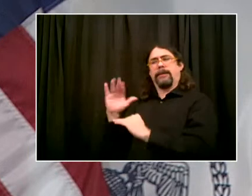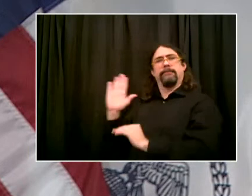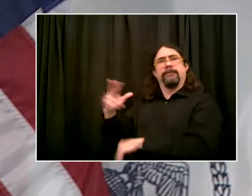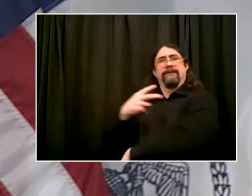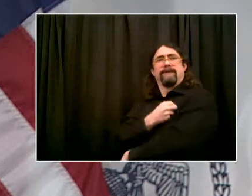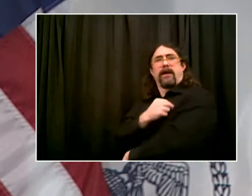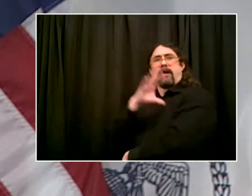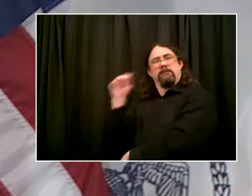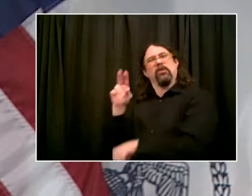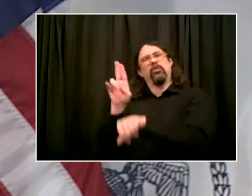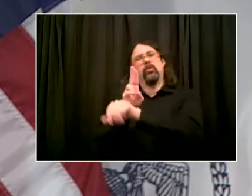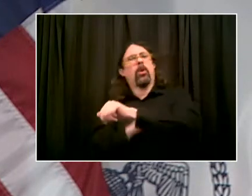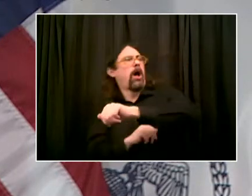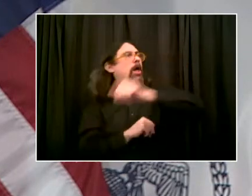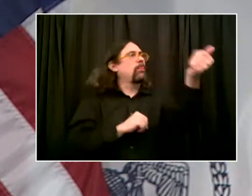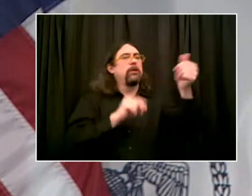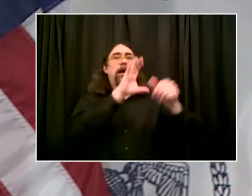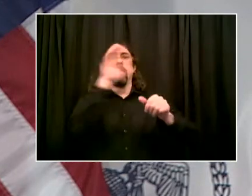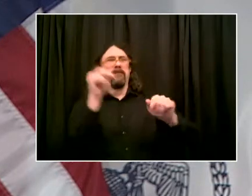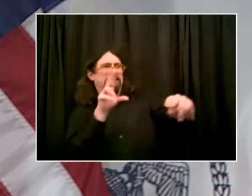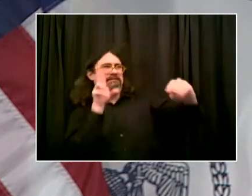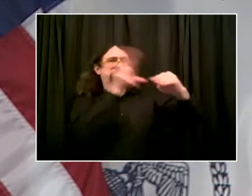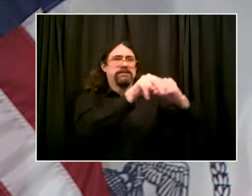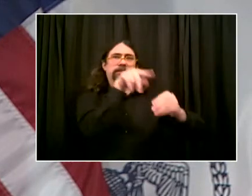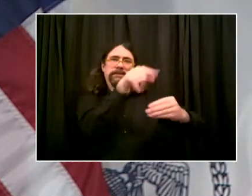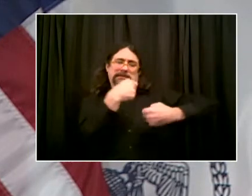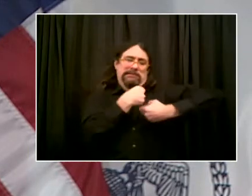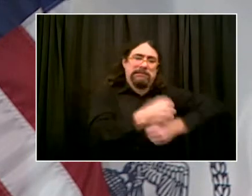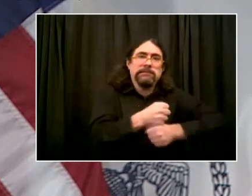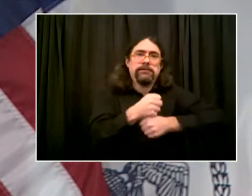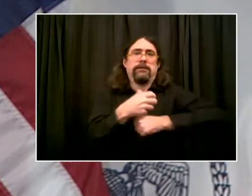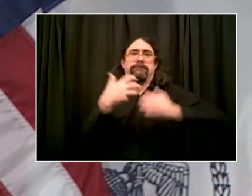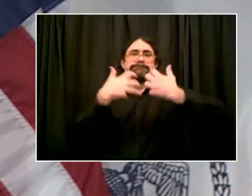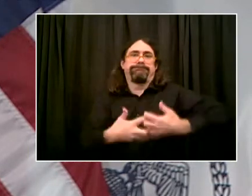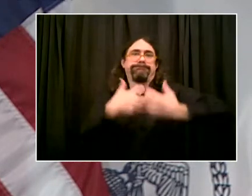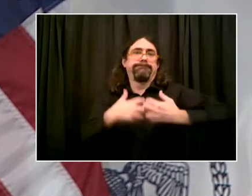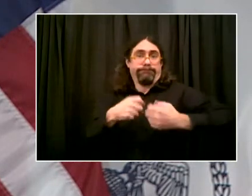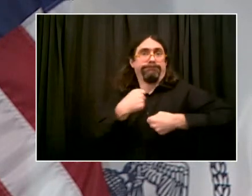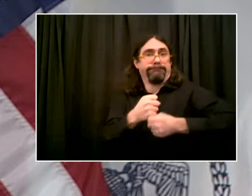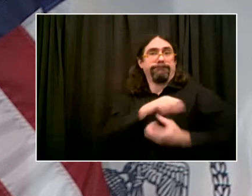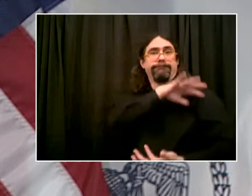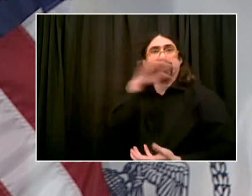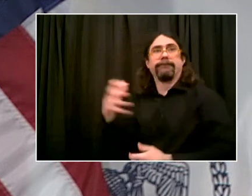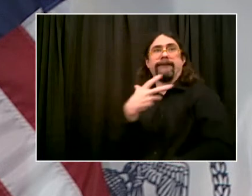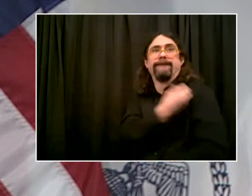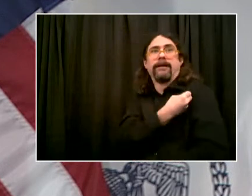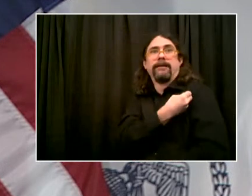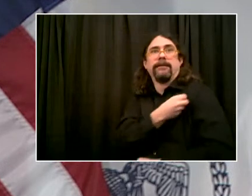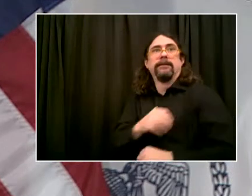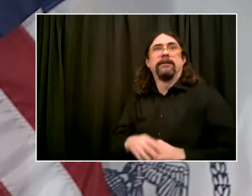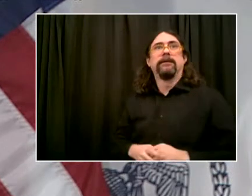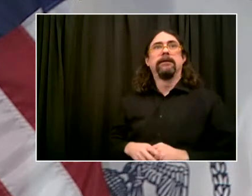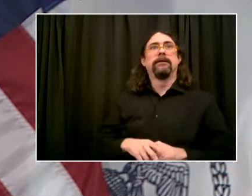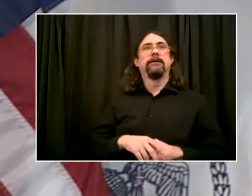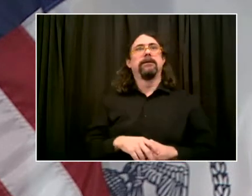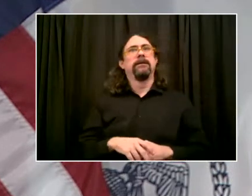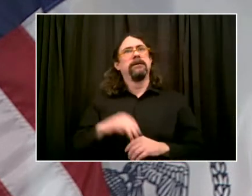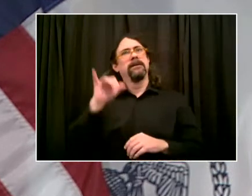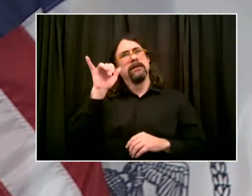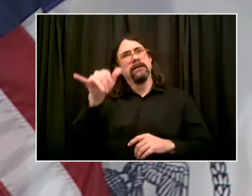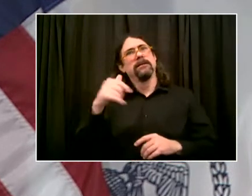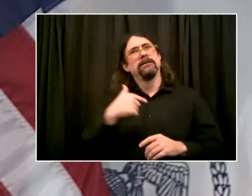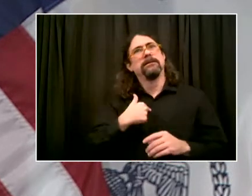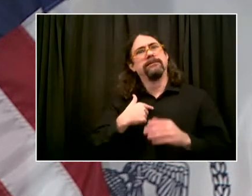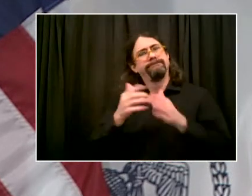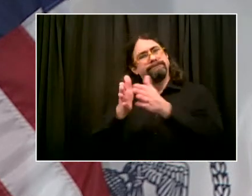be Pfizer or Johnson & Johnson. Every company should be a part of this, voluntarily or with government